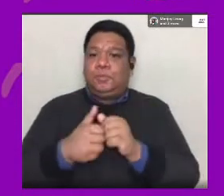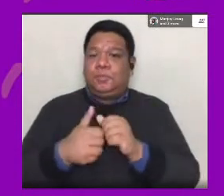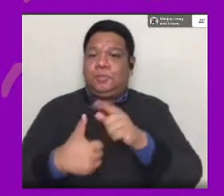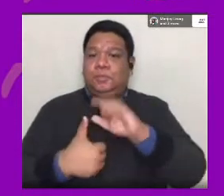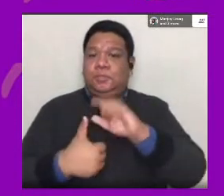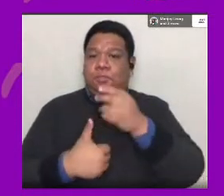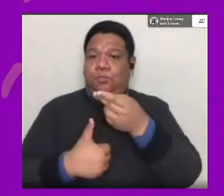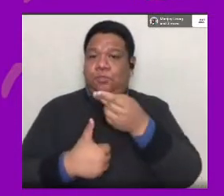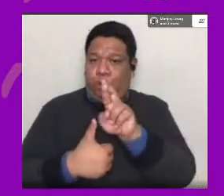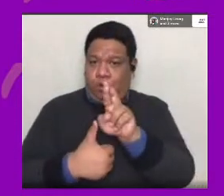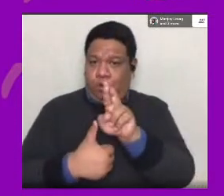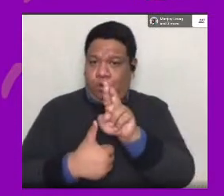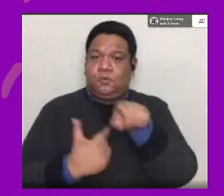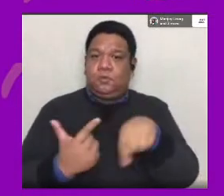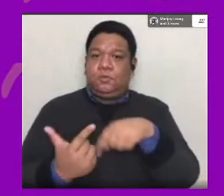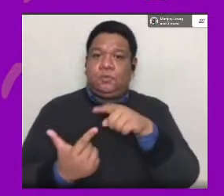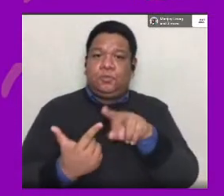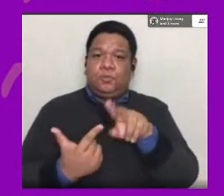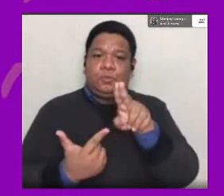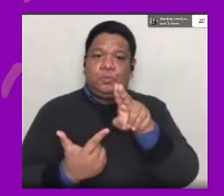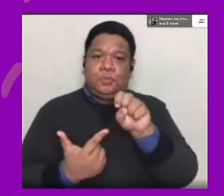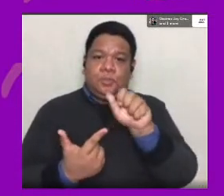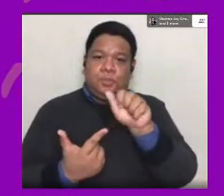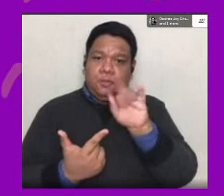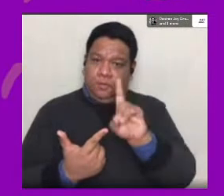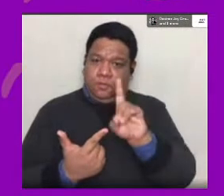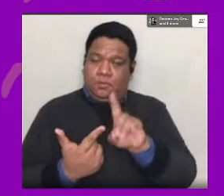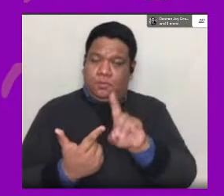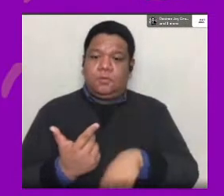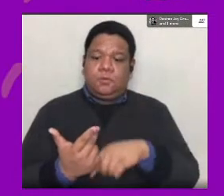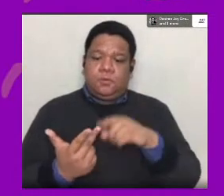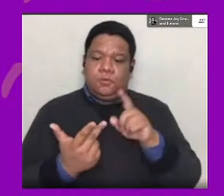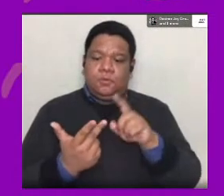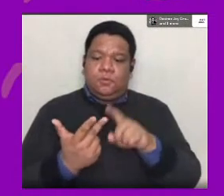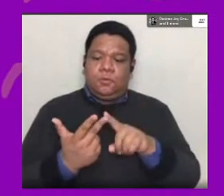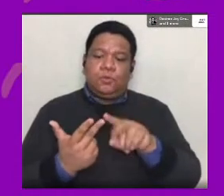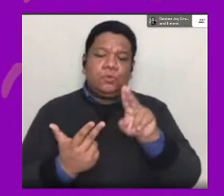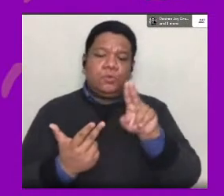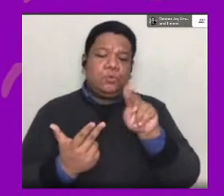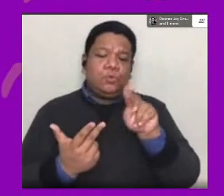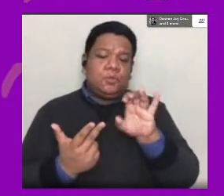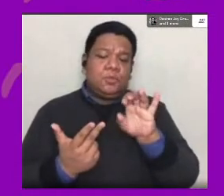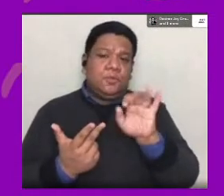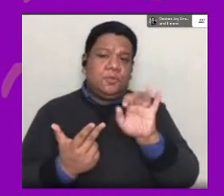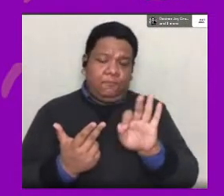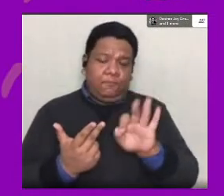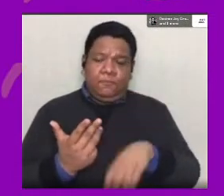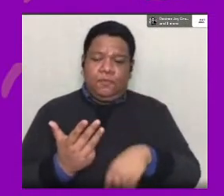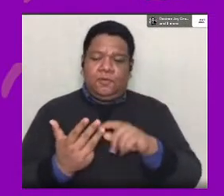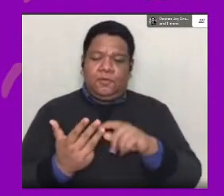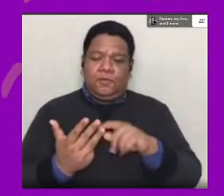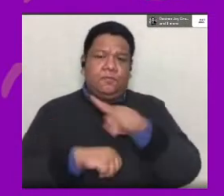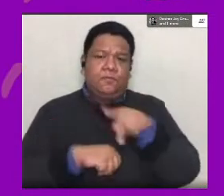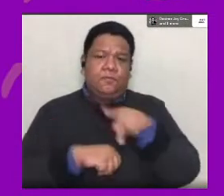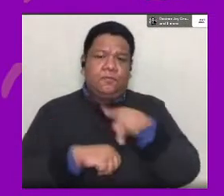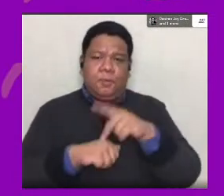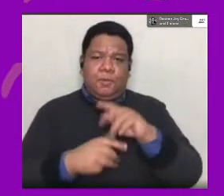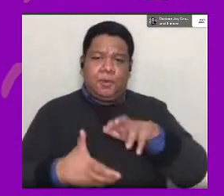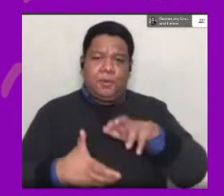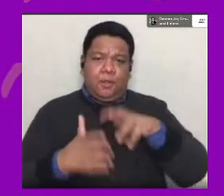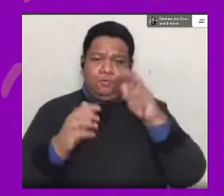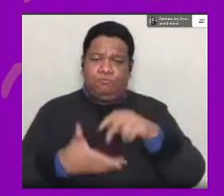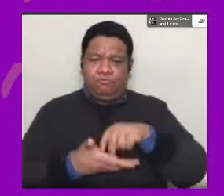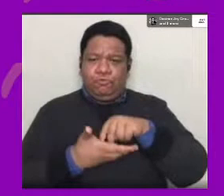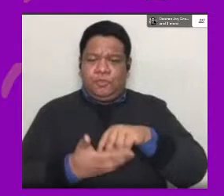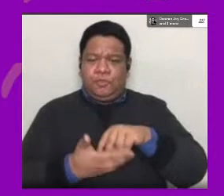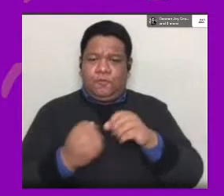Rights, USAID, WHO, UNICEF, Philippine Disaster Resilience Foundation,